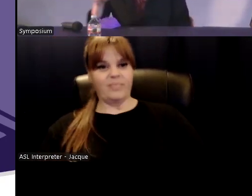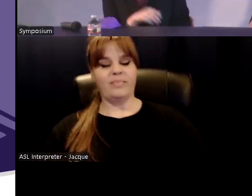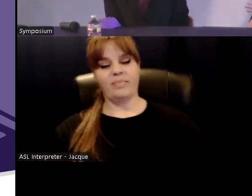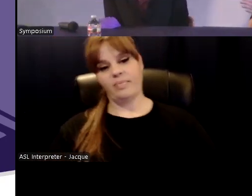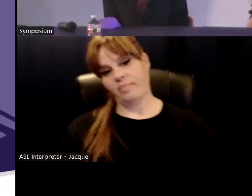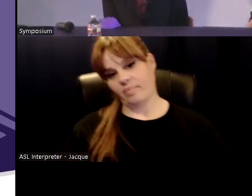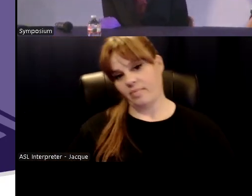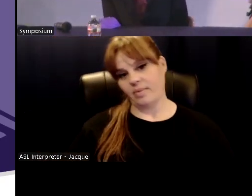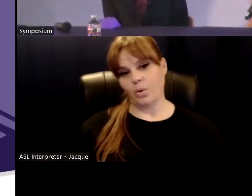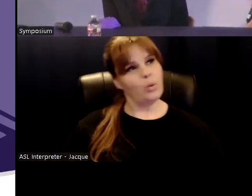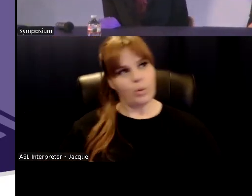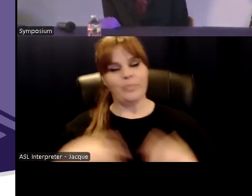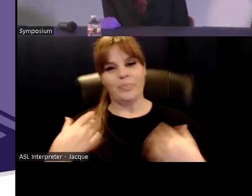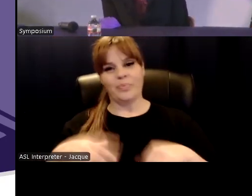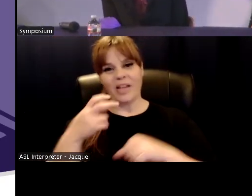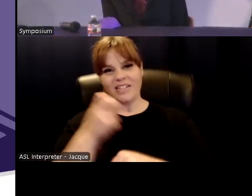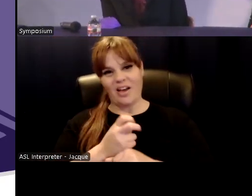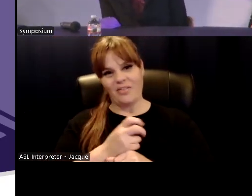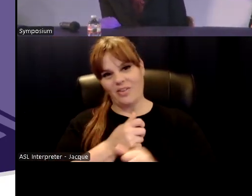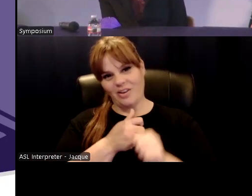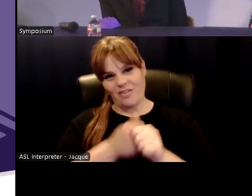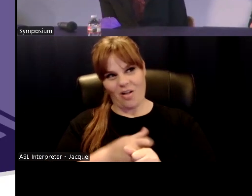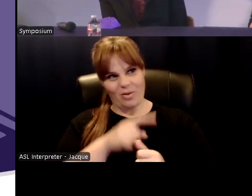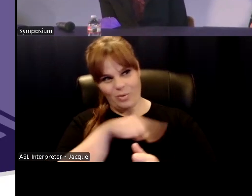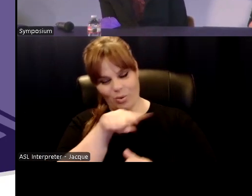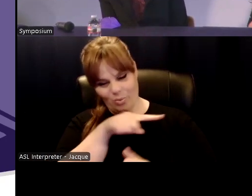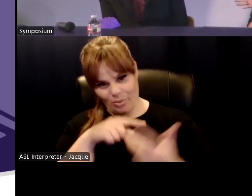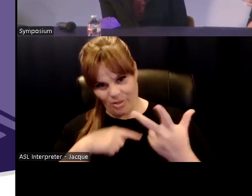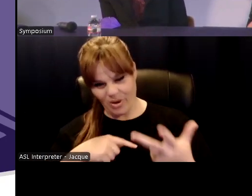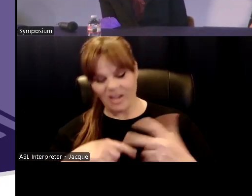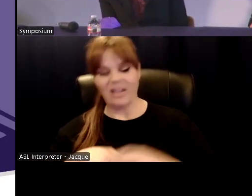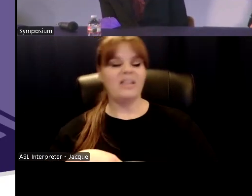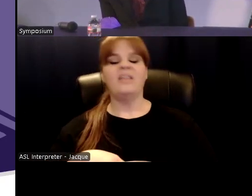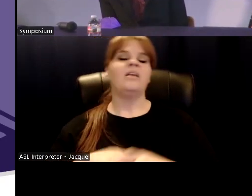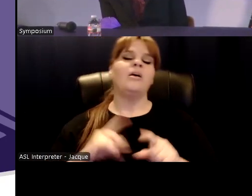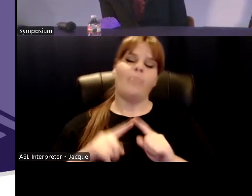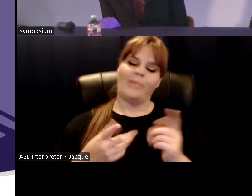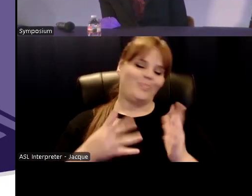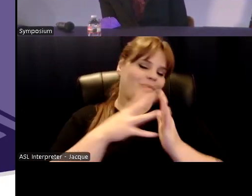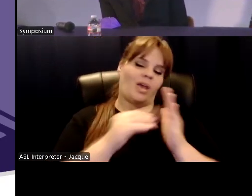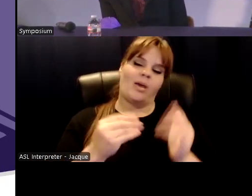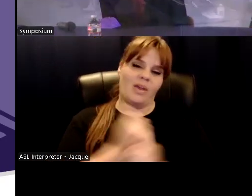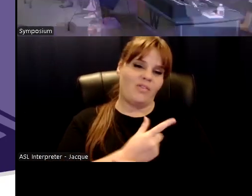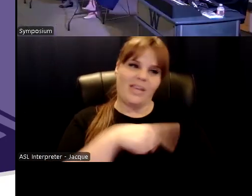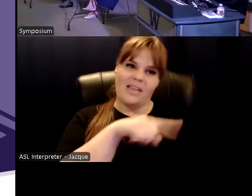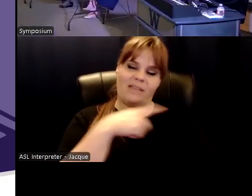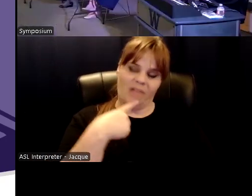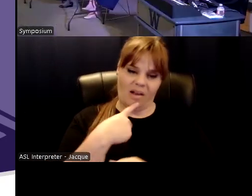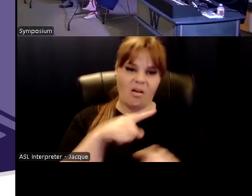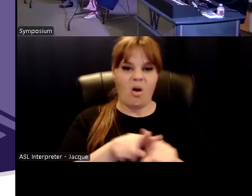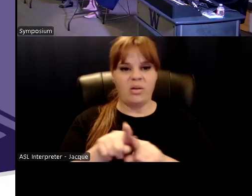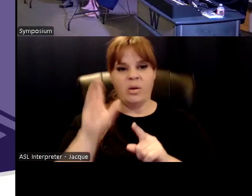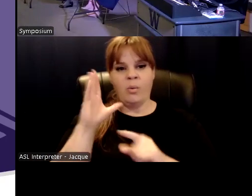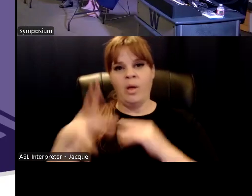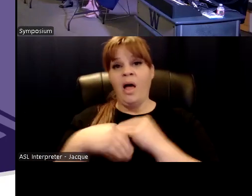Tough to follow those of you that went before me, but I echo everything that was said. Also, I will just add that